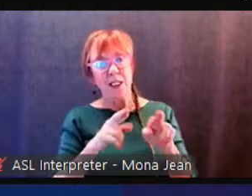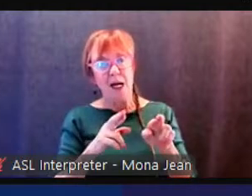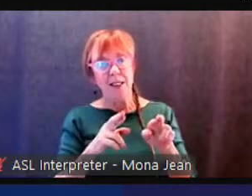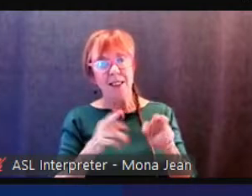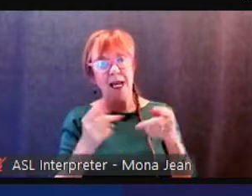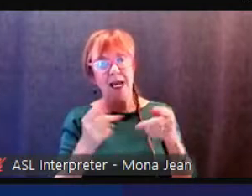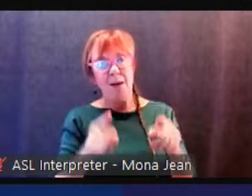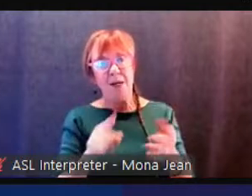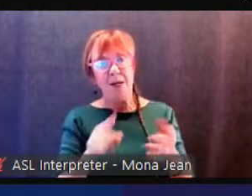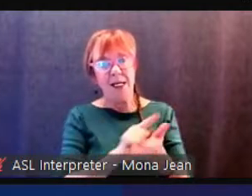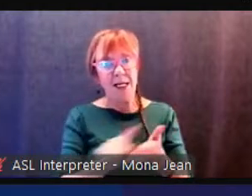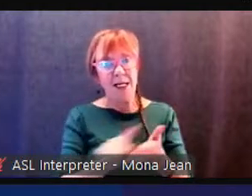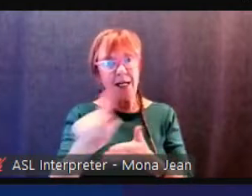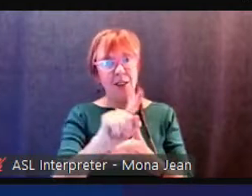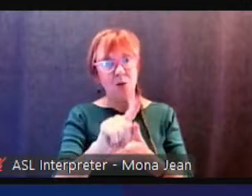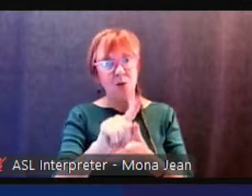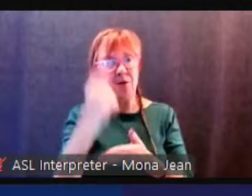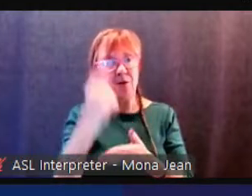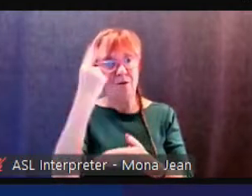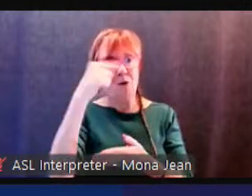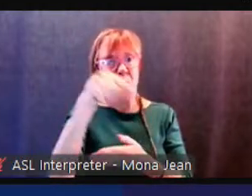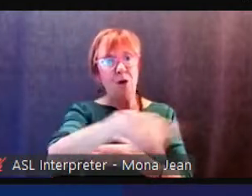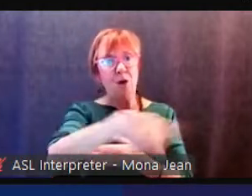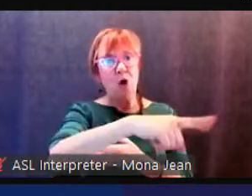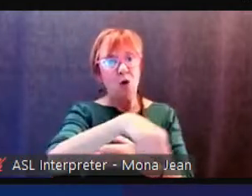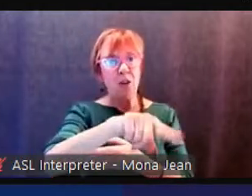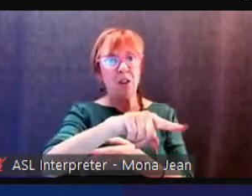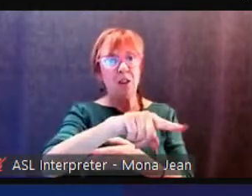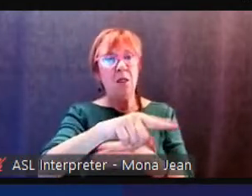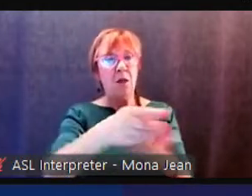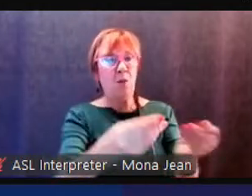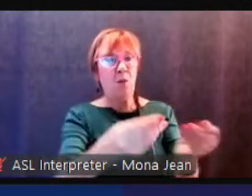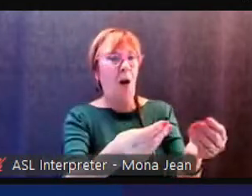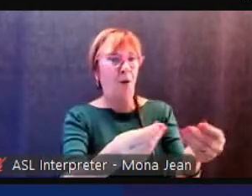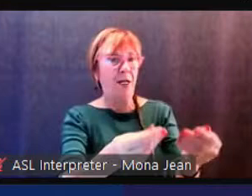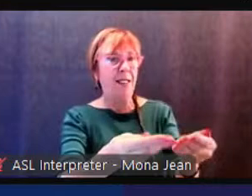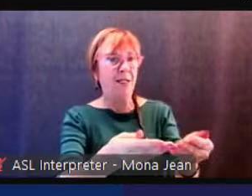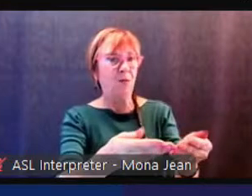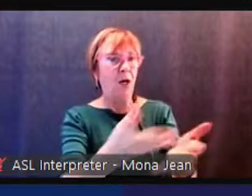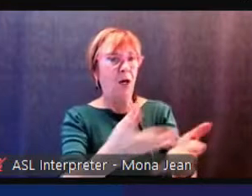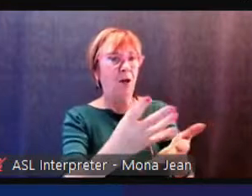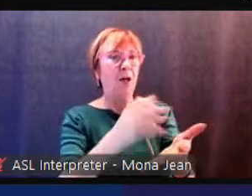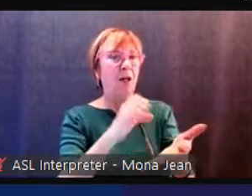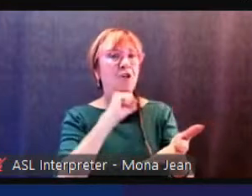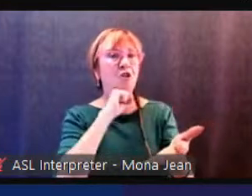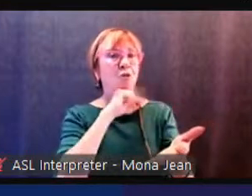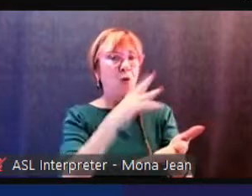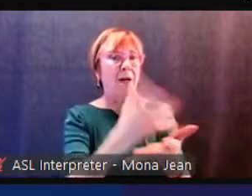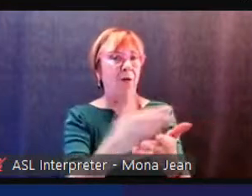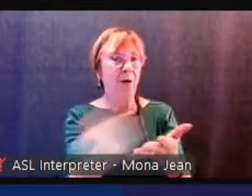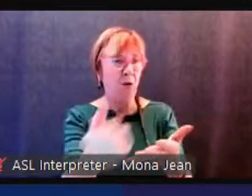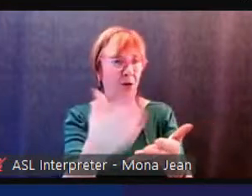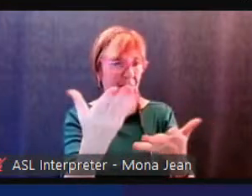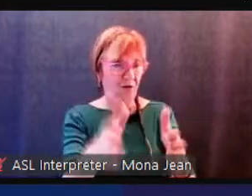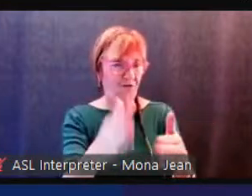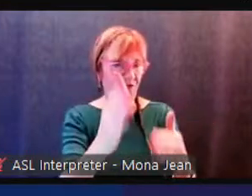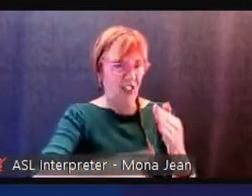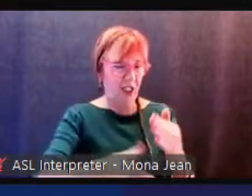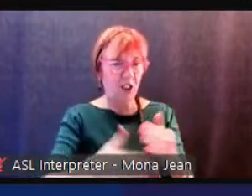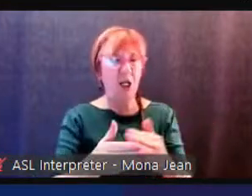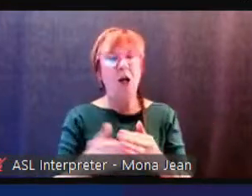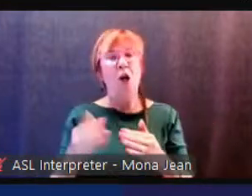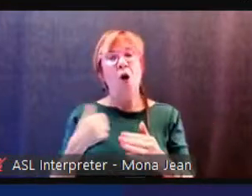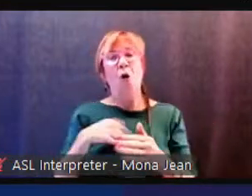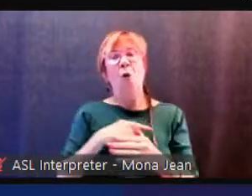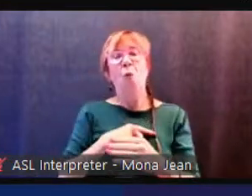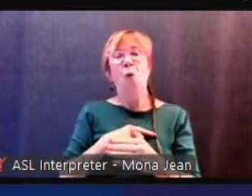week for those properties that have completed debris removal. What we've done is we're actually working on a way that the